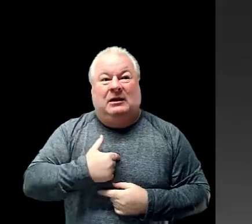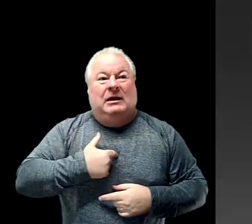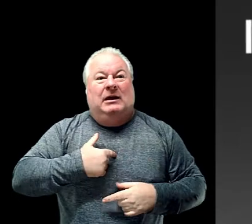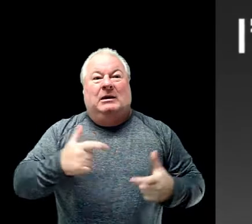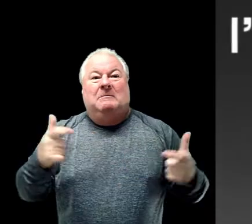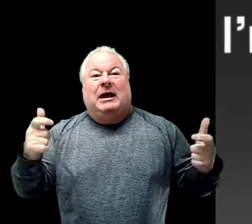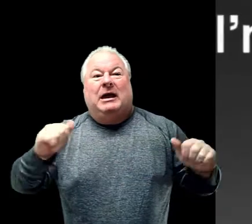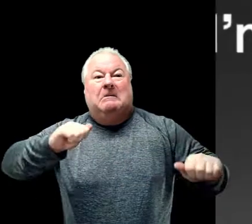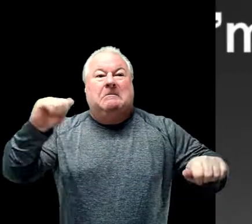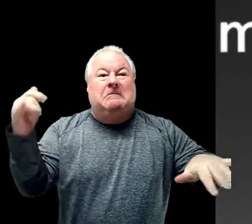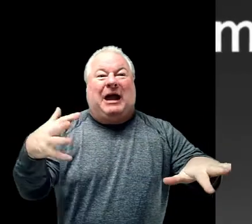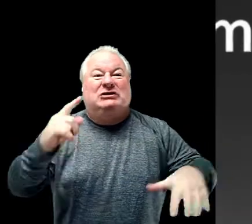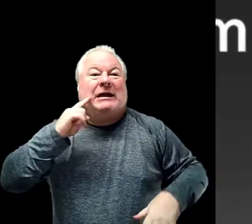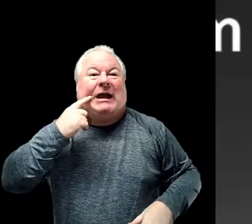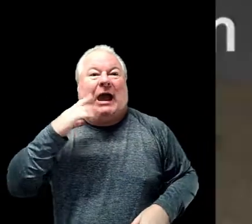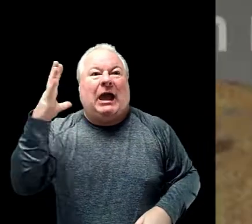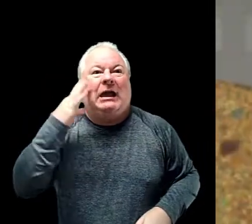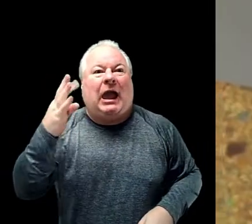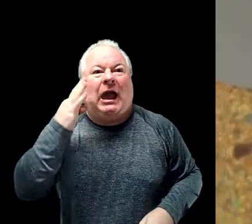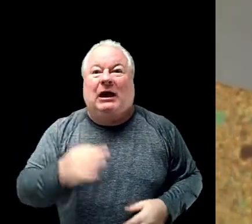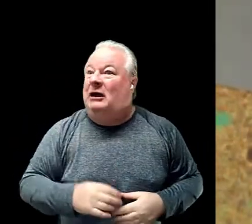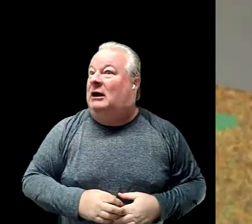giant magic candy cat.